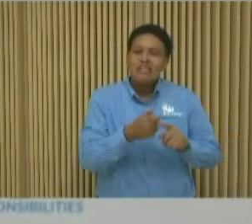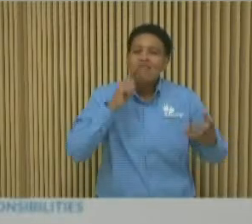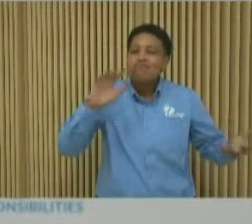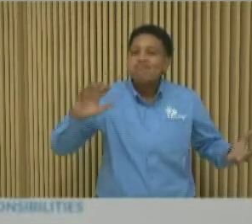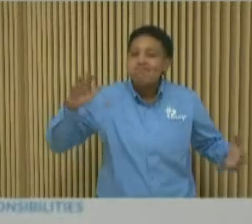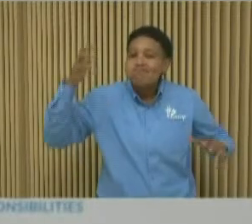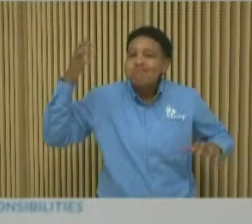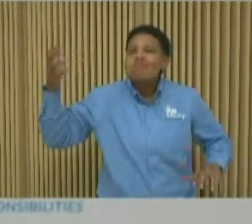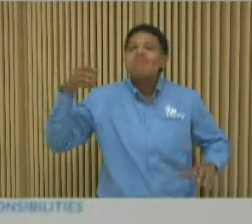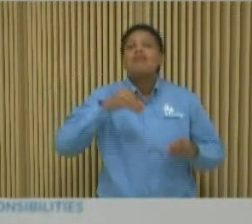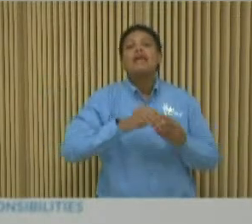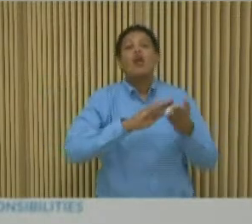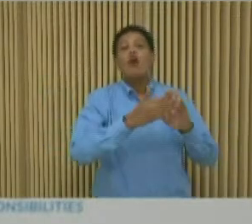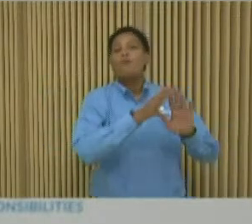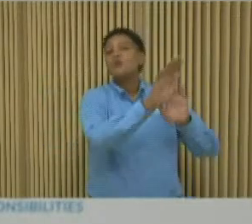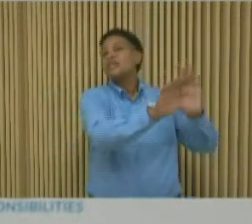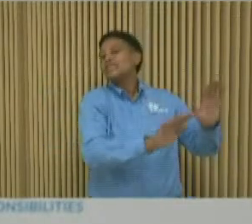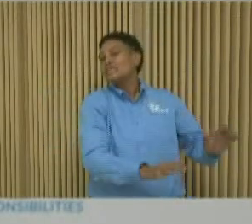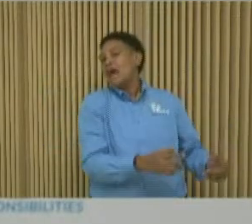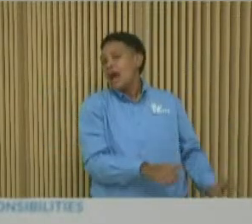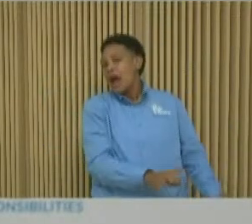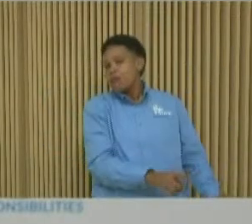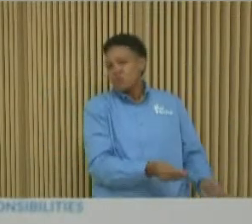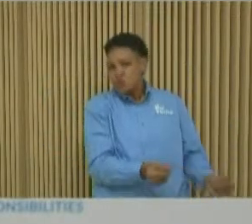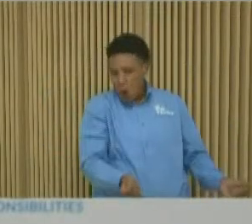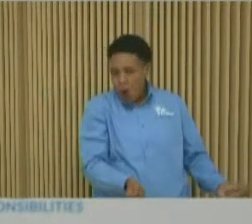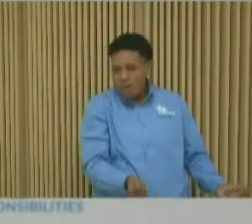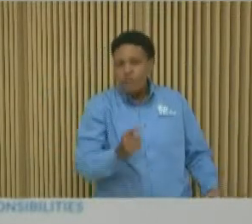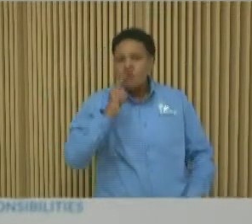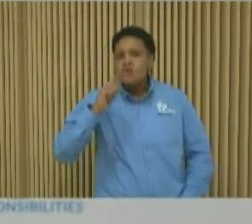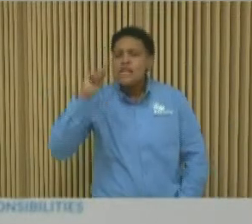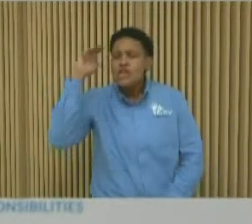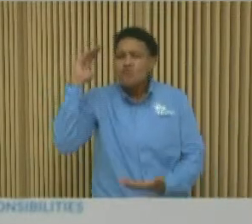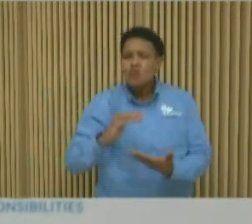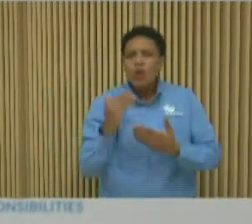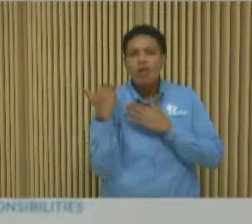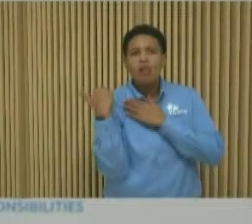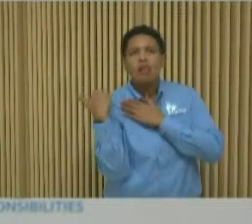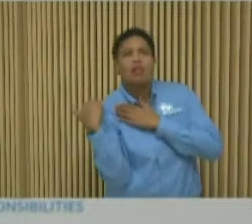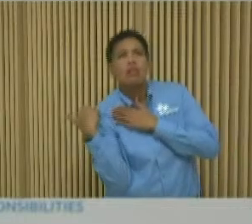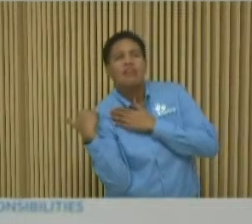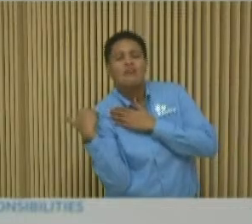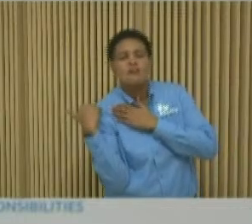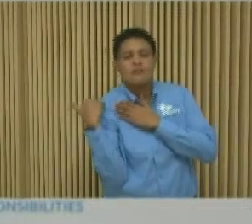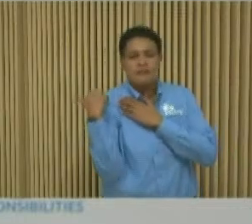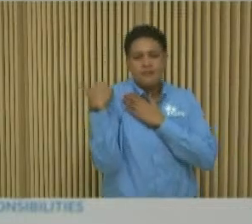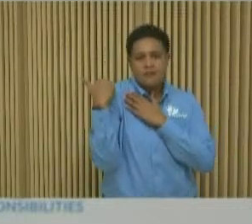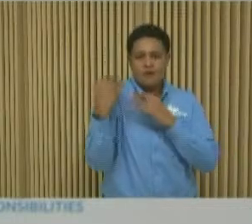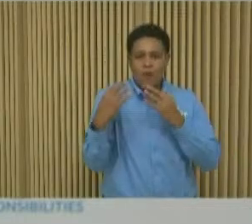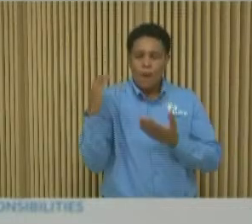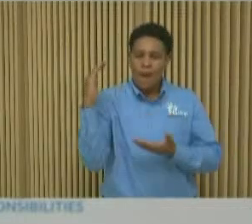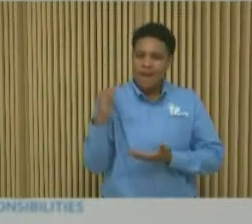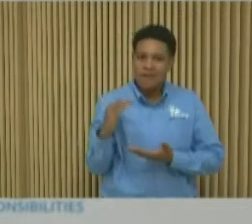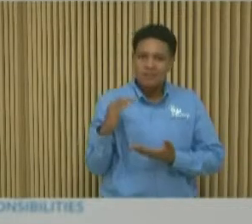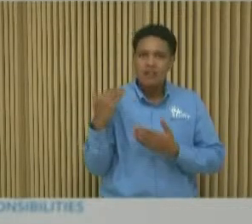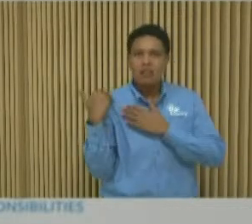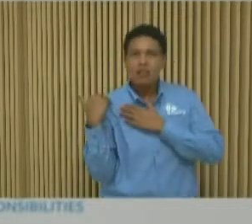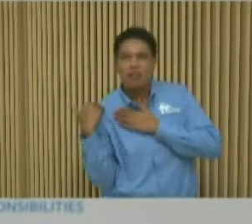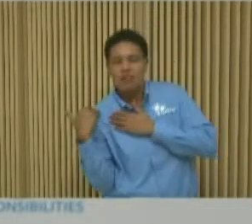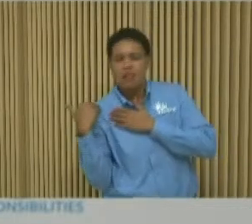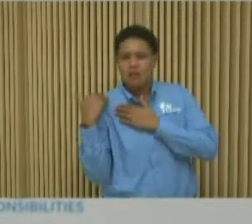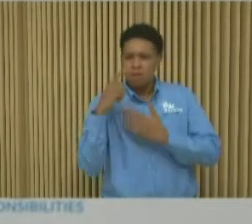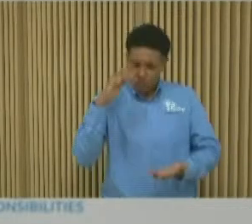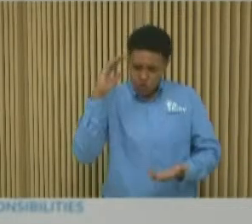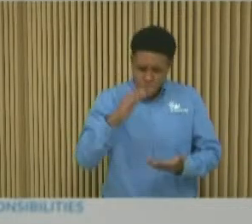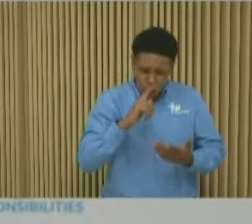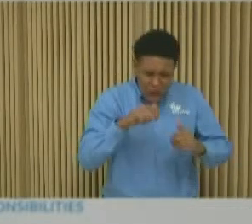disputes in the communities, reducing the burden on the courts, reducing the